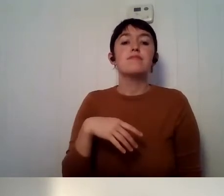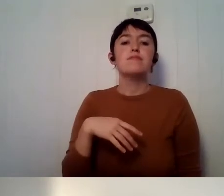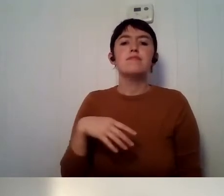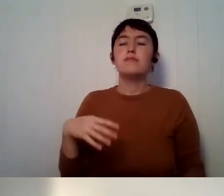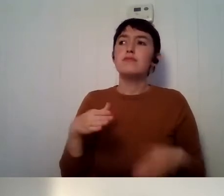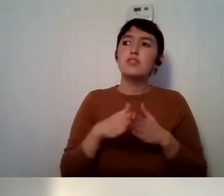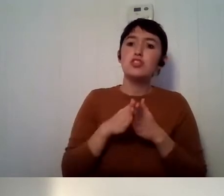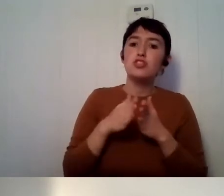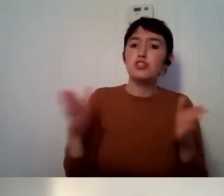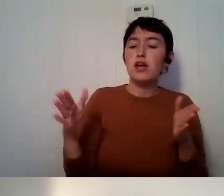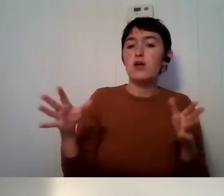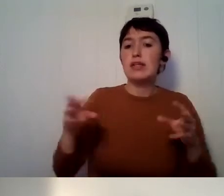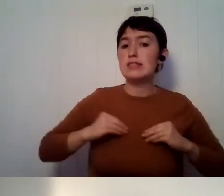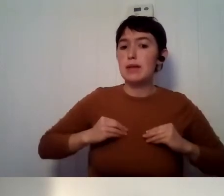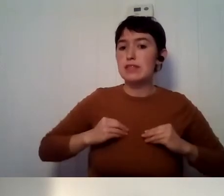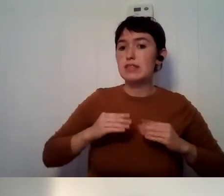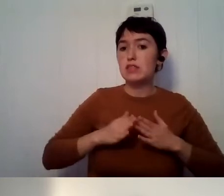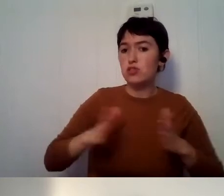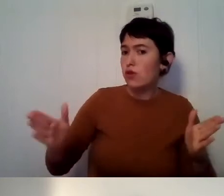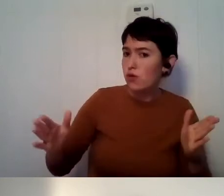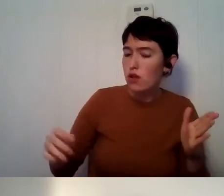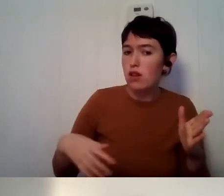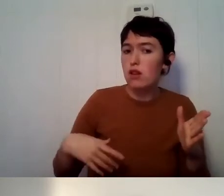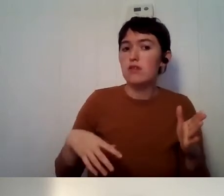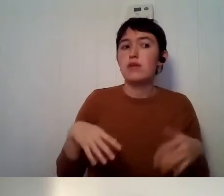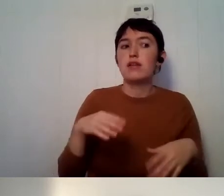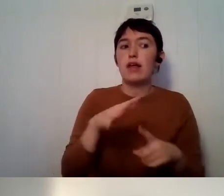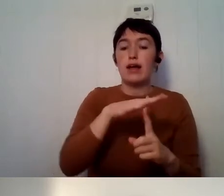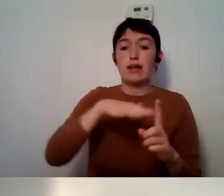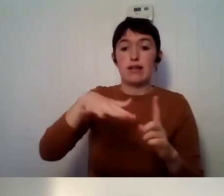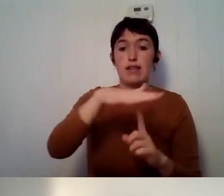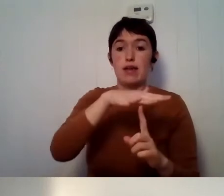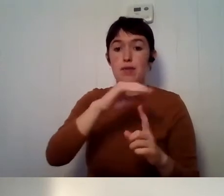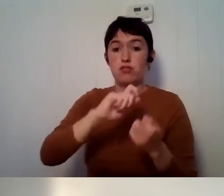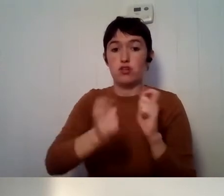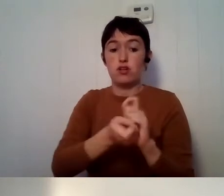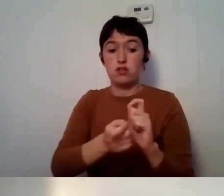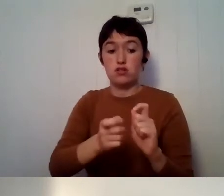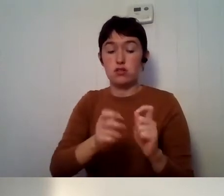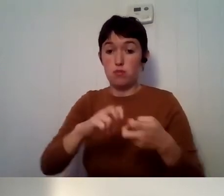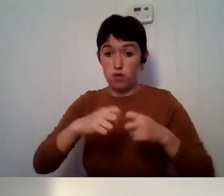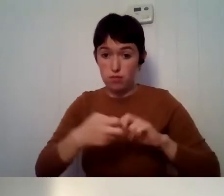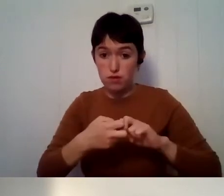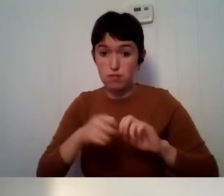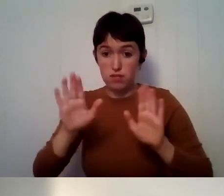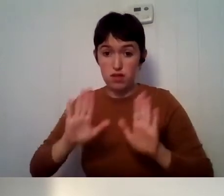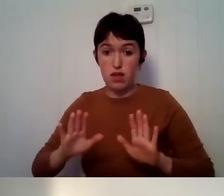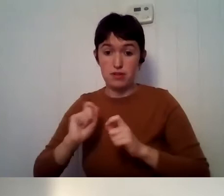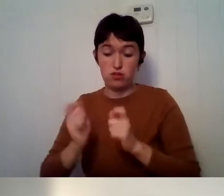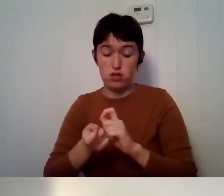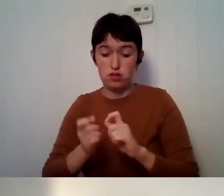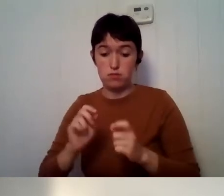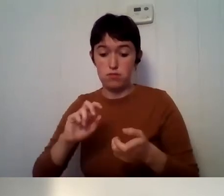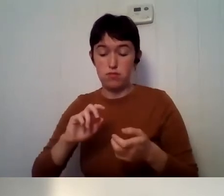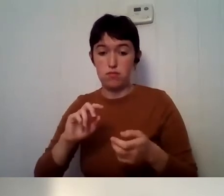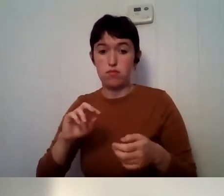that climate is a problem and that science was factual and that humans were responsible. In surveys